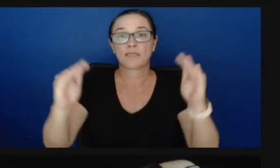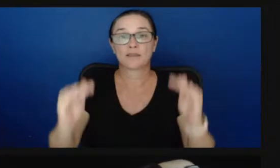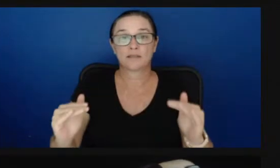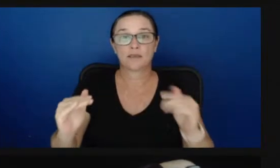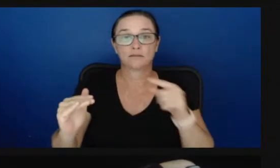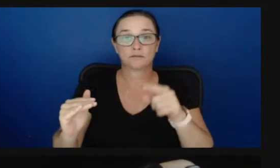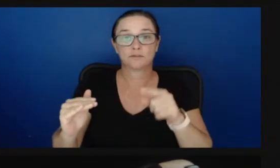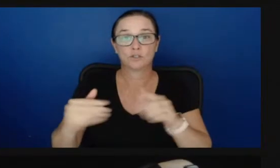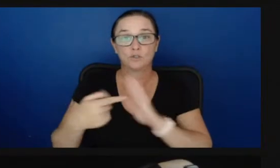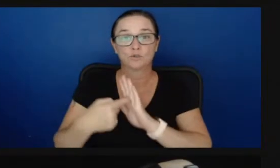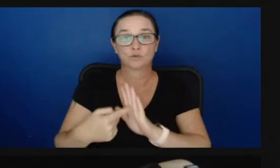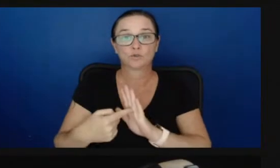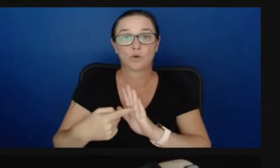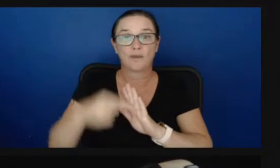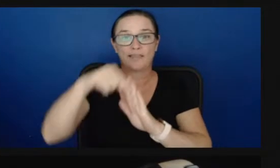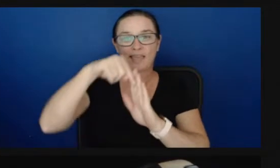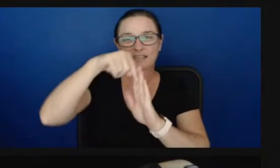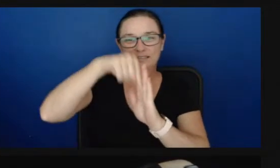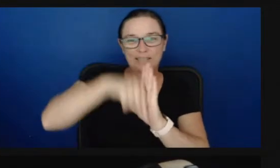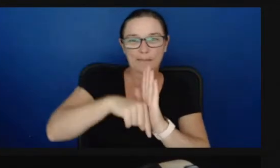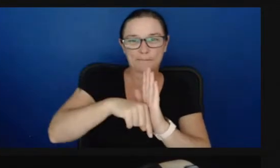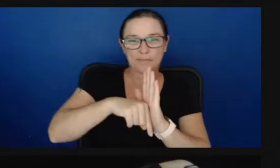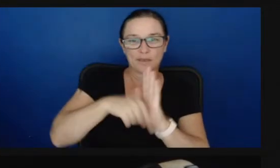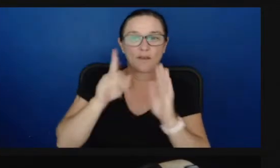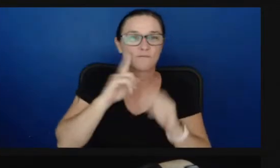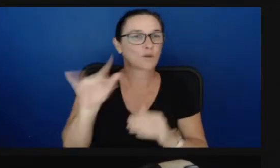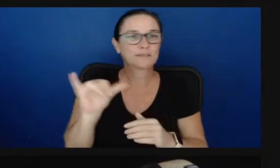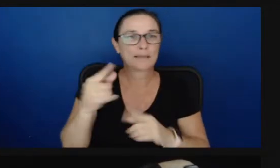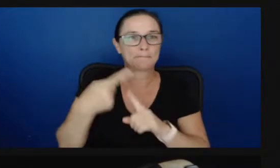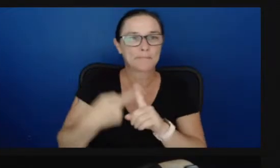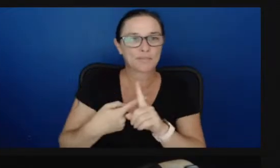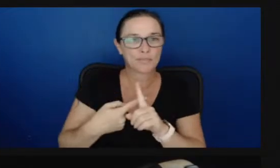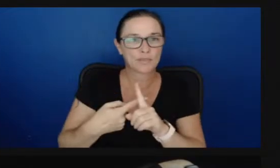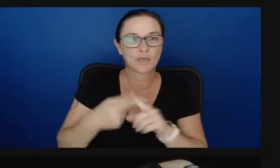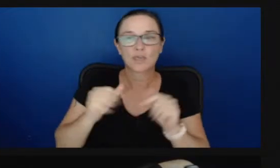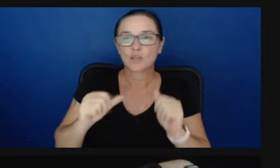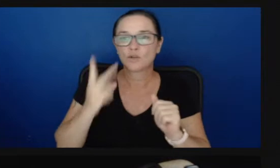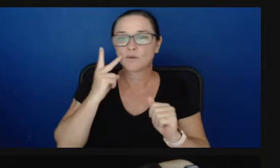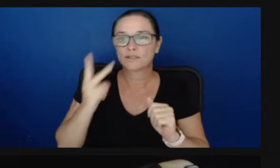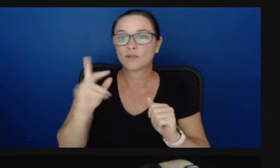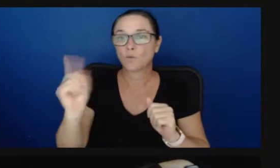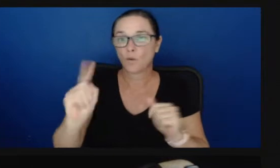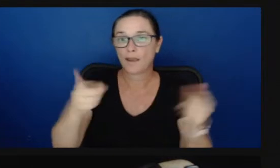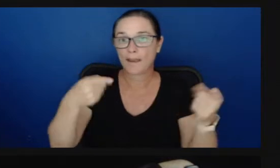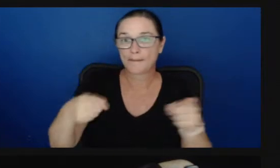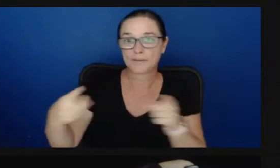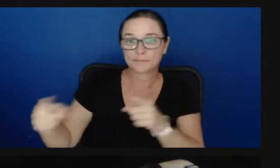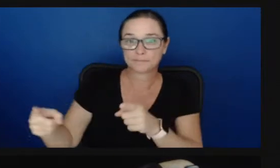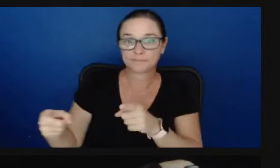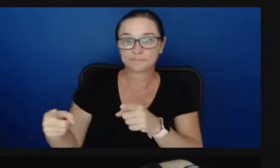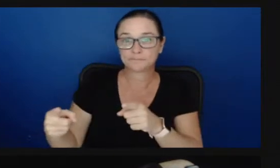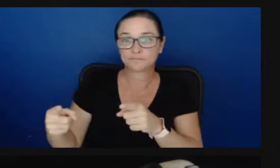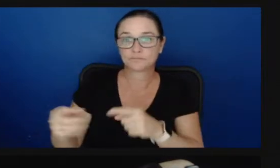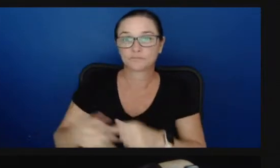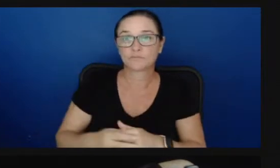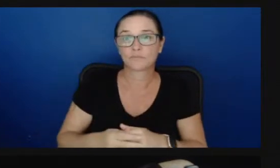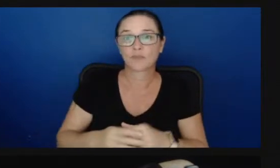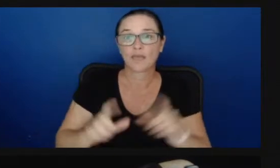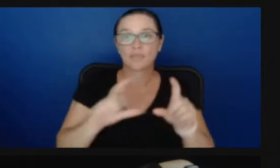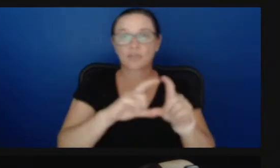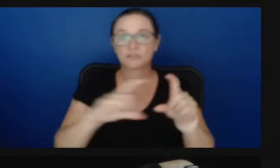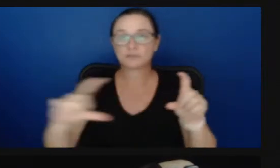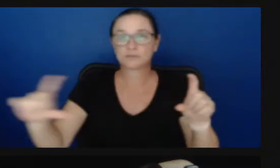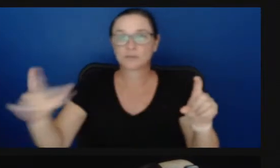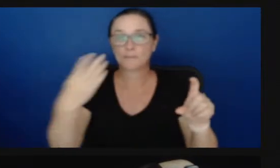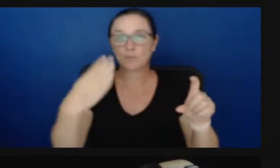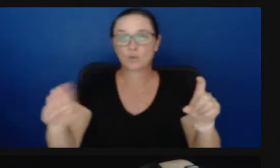showing depth versus that same month of time. So we can see where these earthquakes occur. And this band of blues and purples